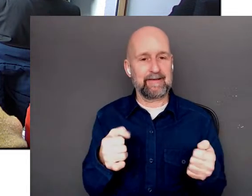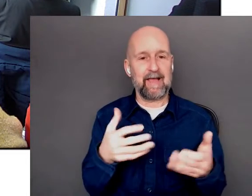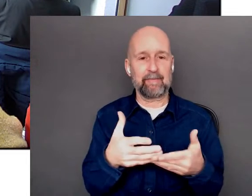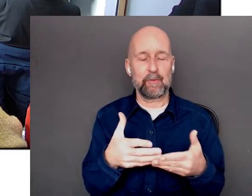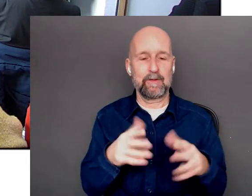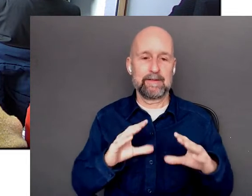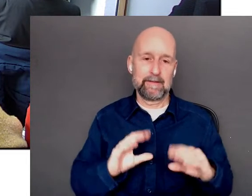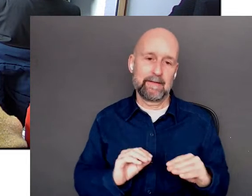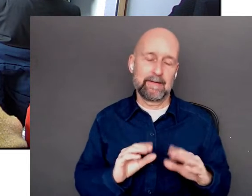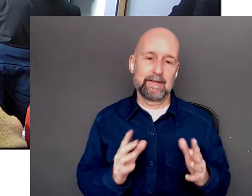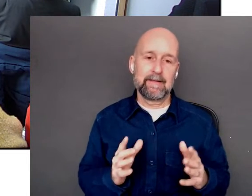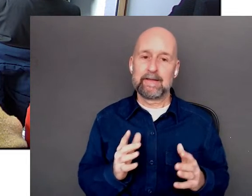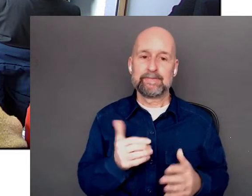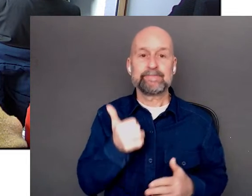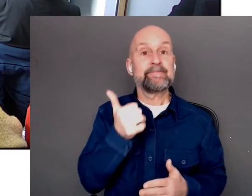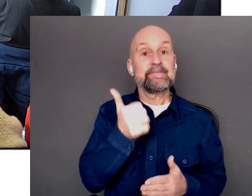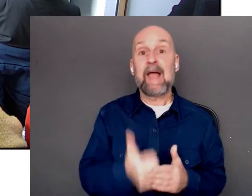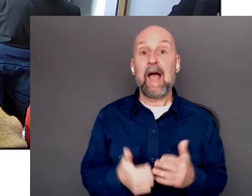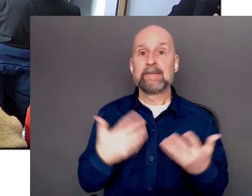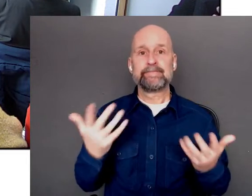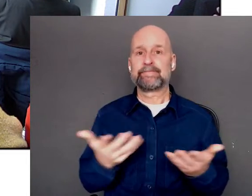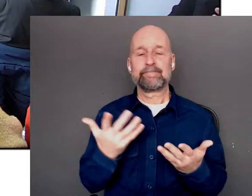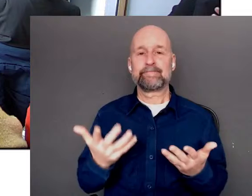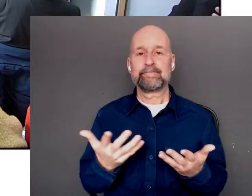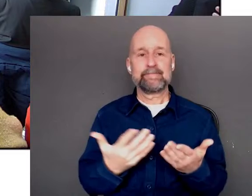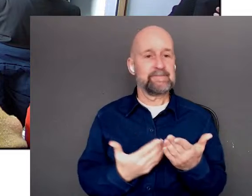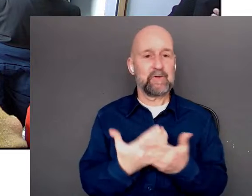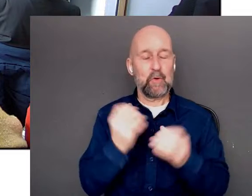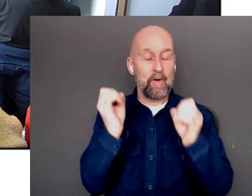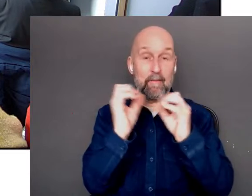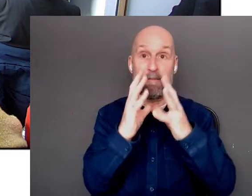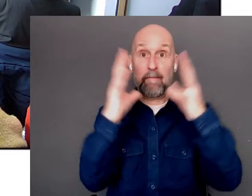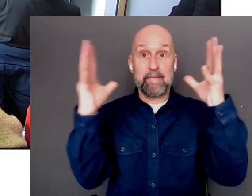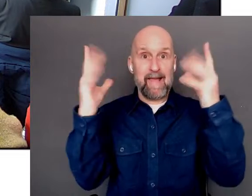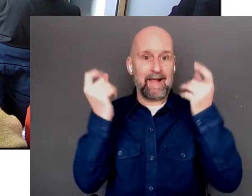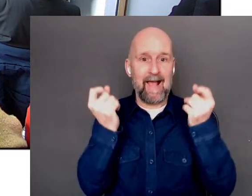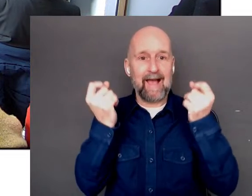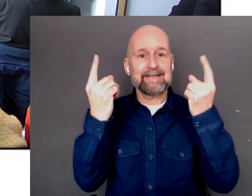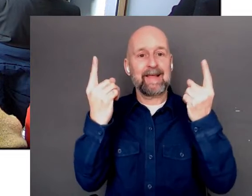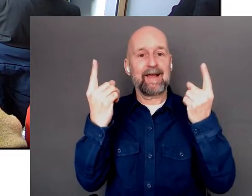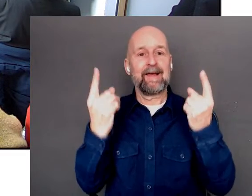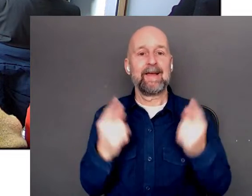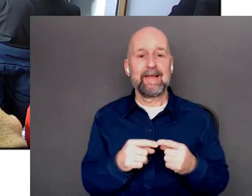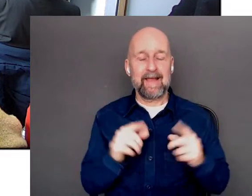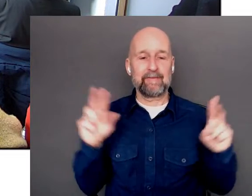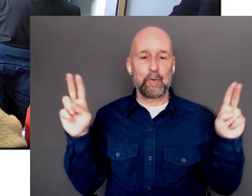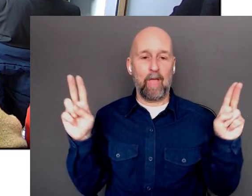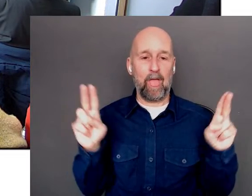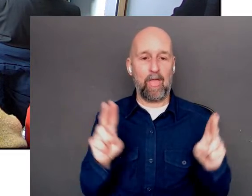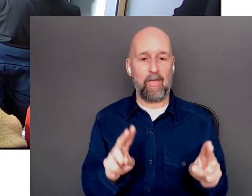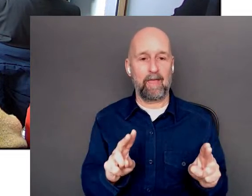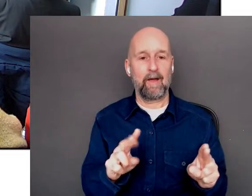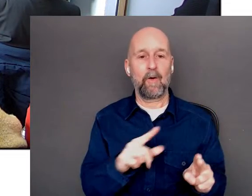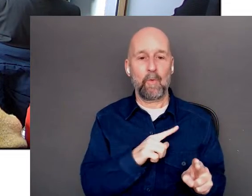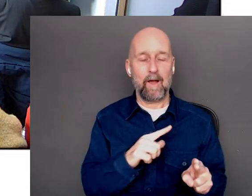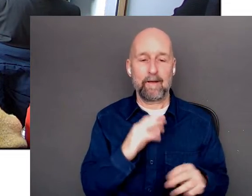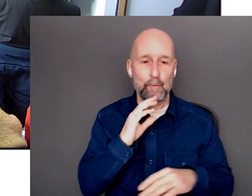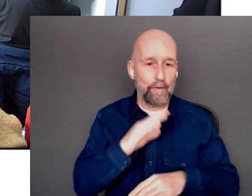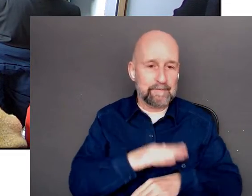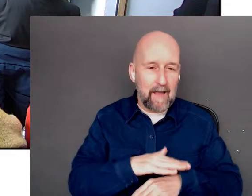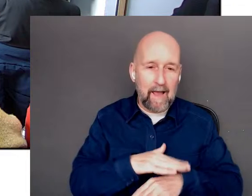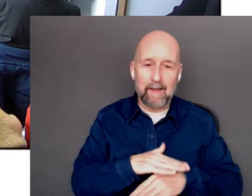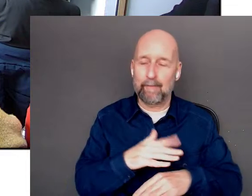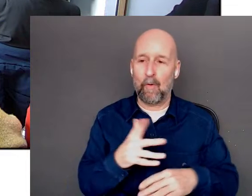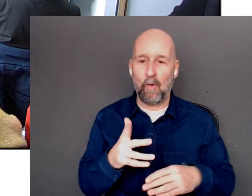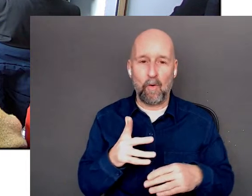Like if you start with some like grand ambitious idea, how much you then have to rein it back just because of time or what you're able to code or